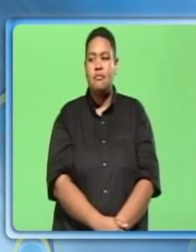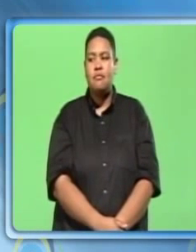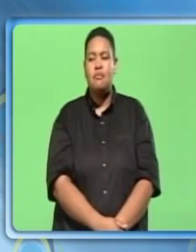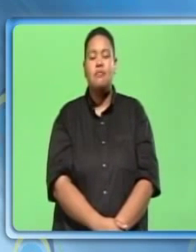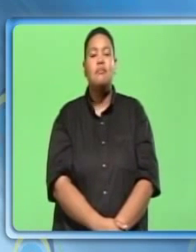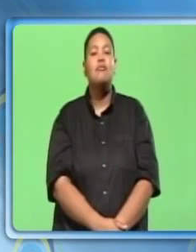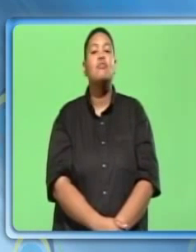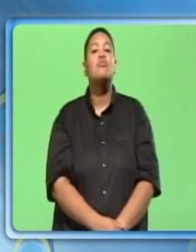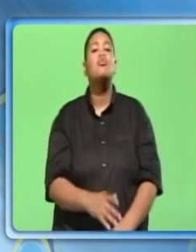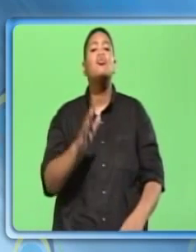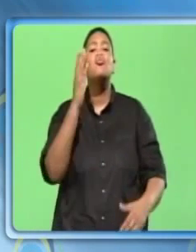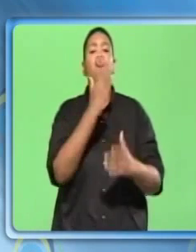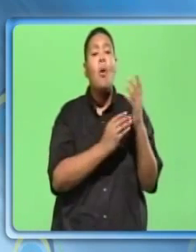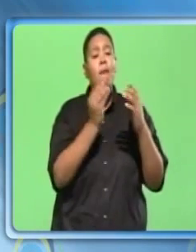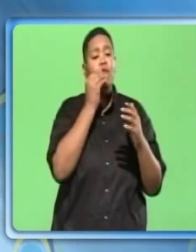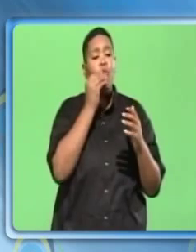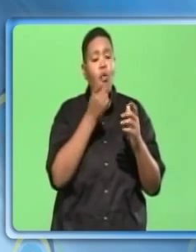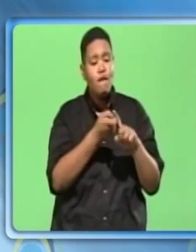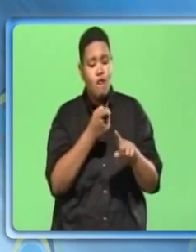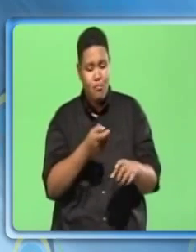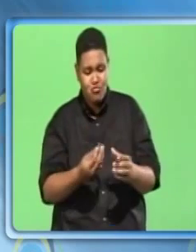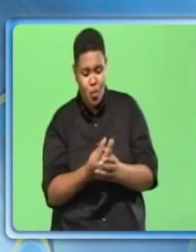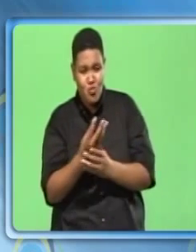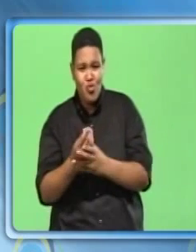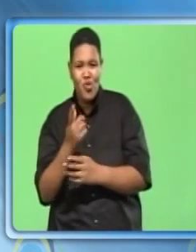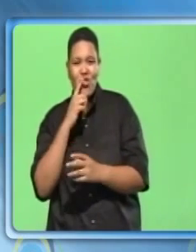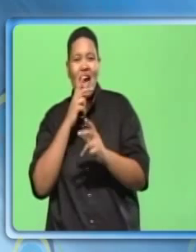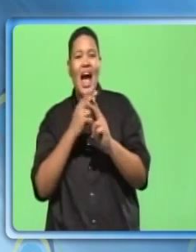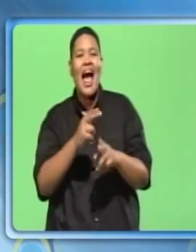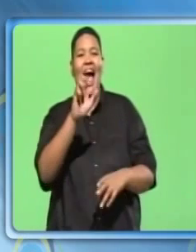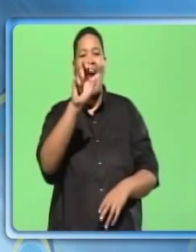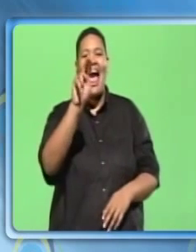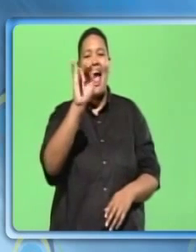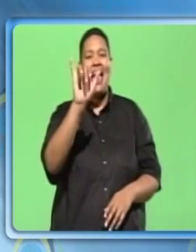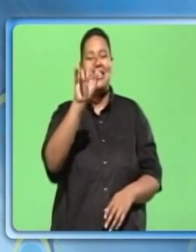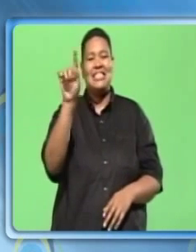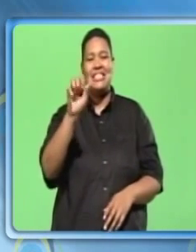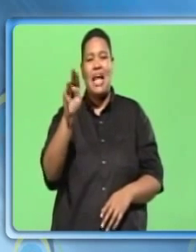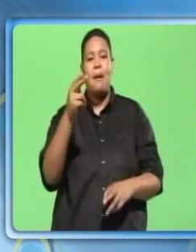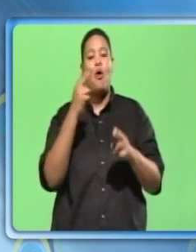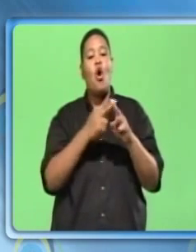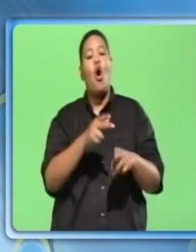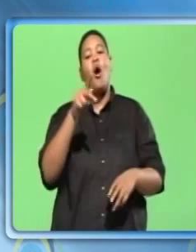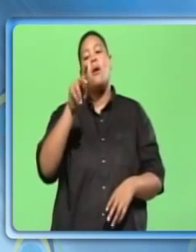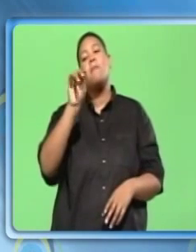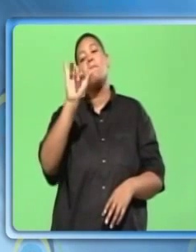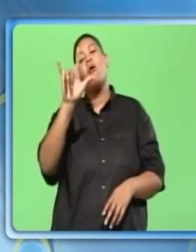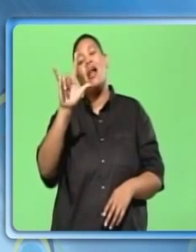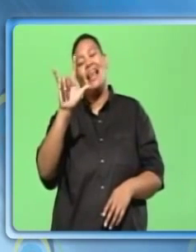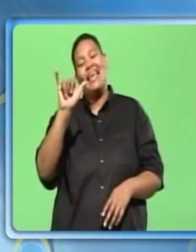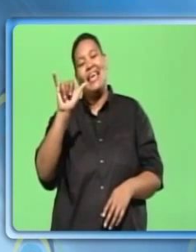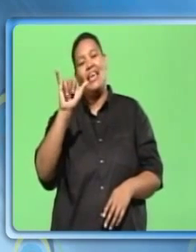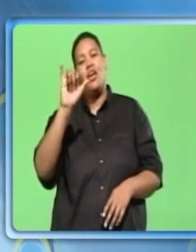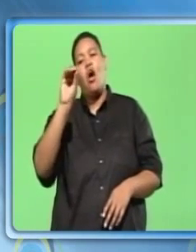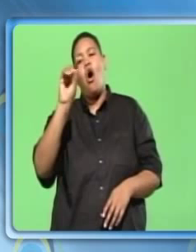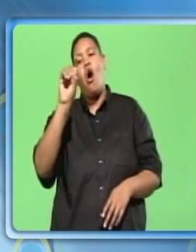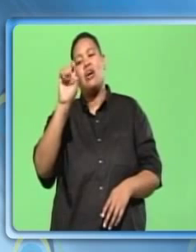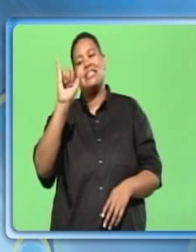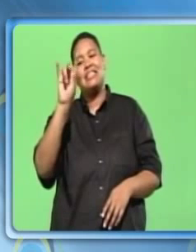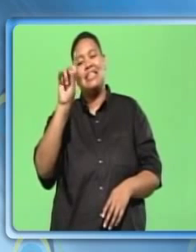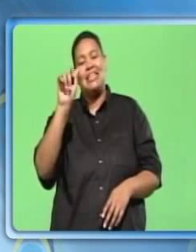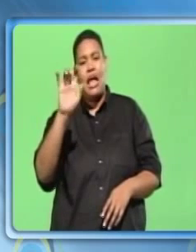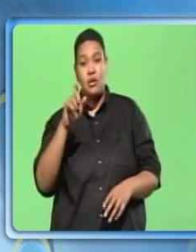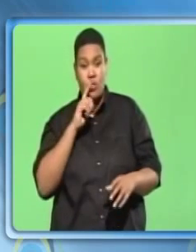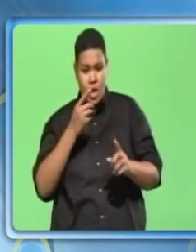Certain ground provisions contain an enzyme called polyphenoloxidase. When peeled or exposed to oxygen, the